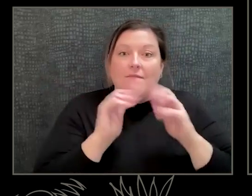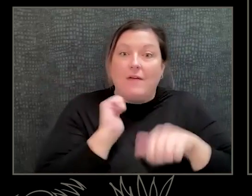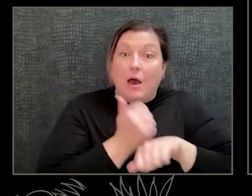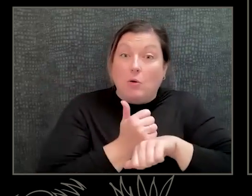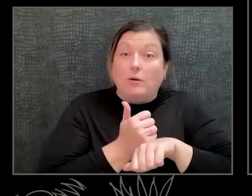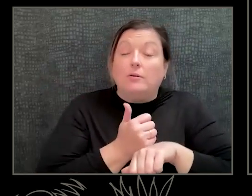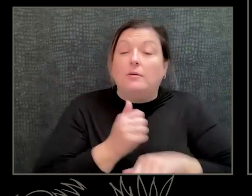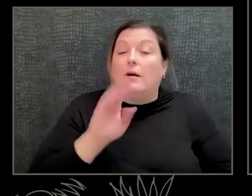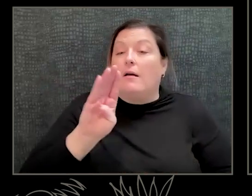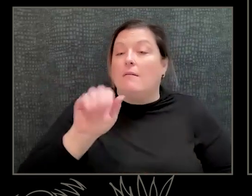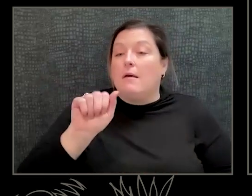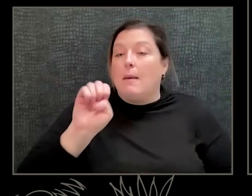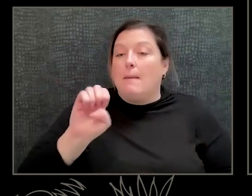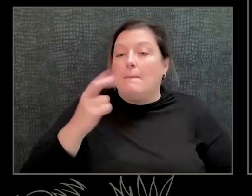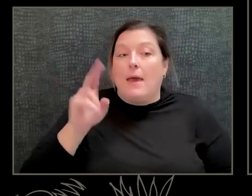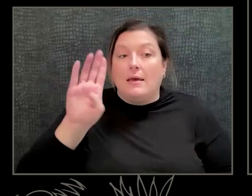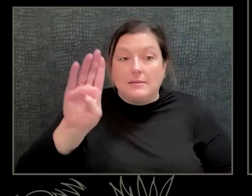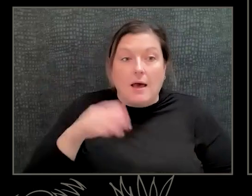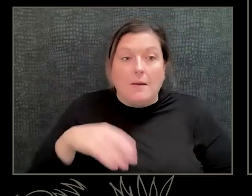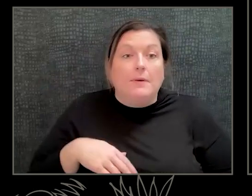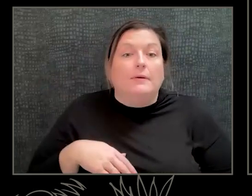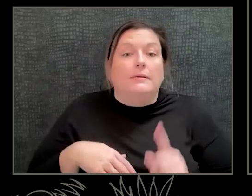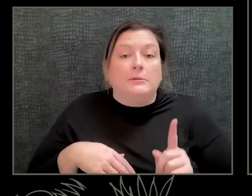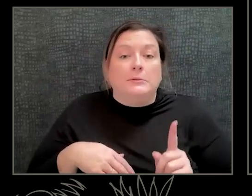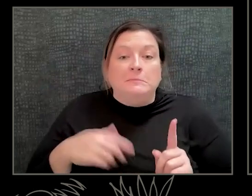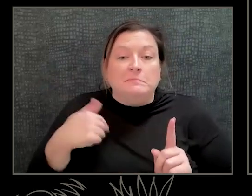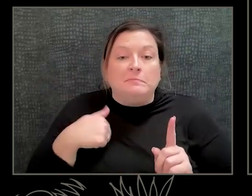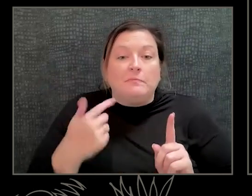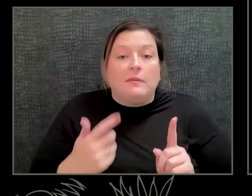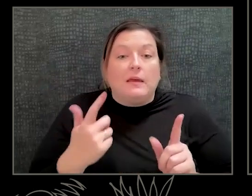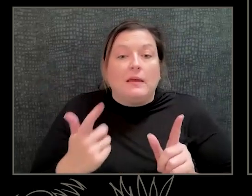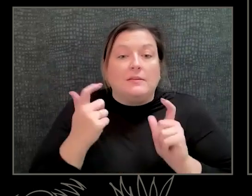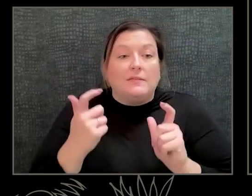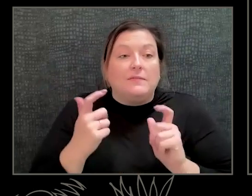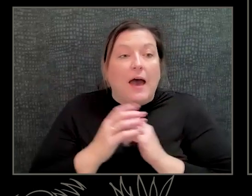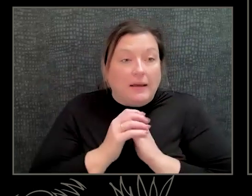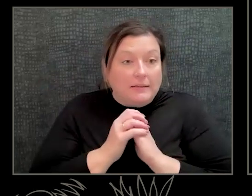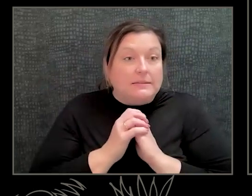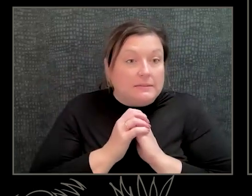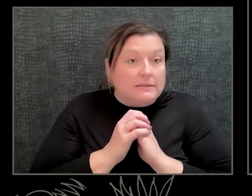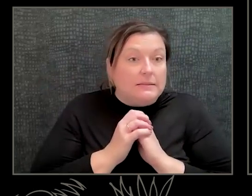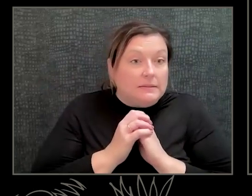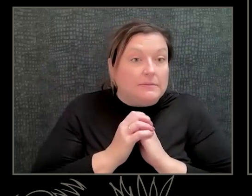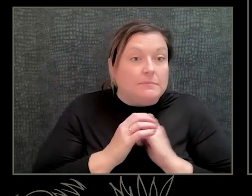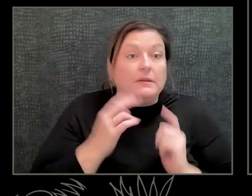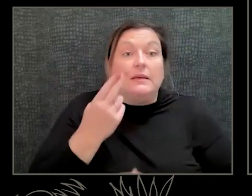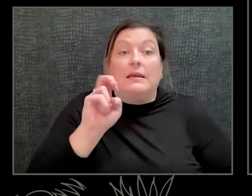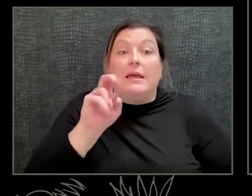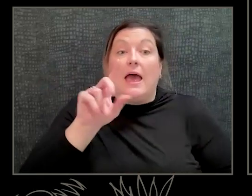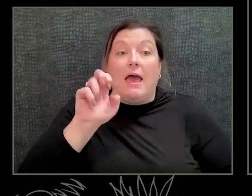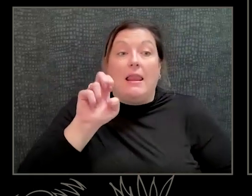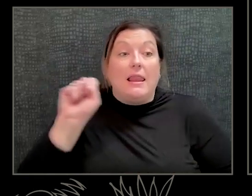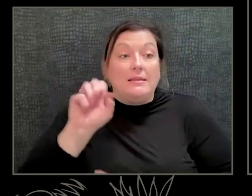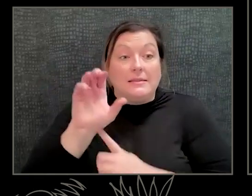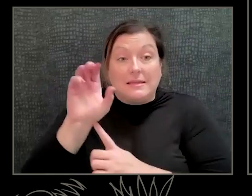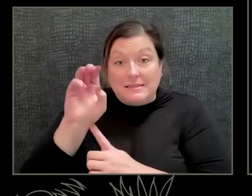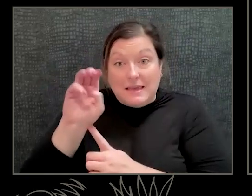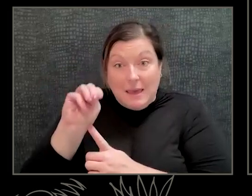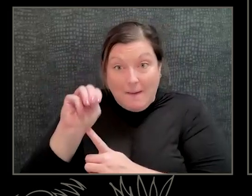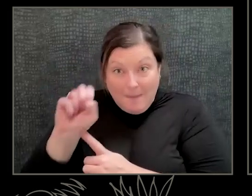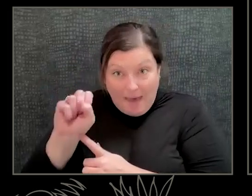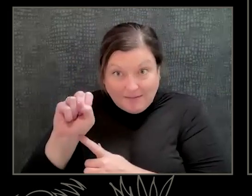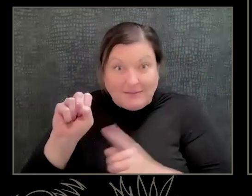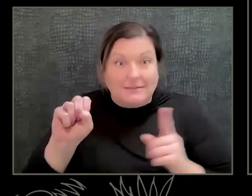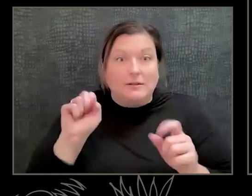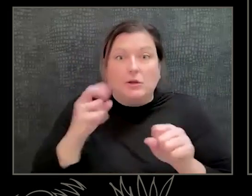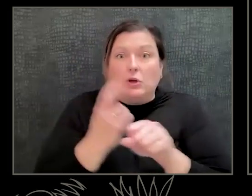And BaseHub is a fast headless CMS. We focus on delivering a great developer experience. It's headless, and that's why you can